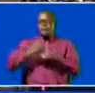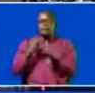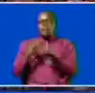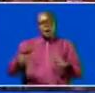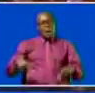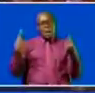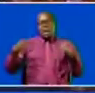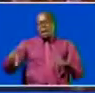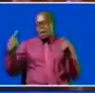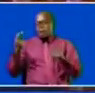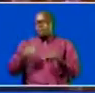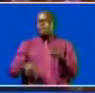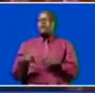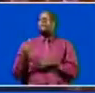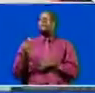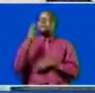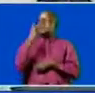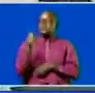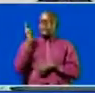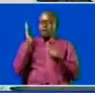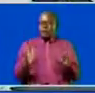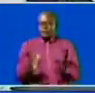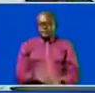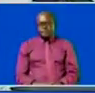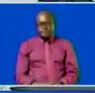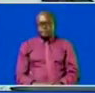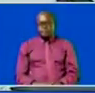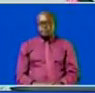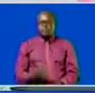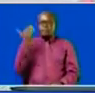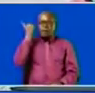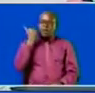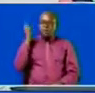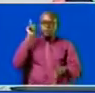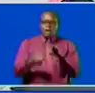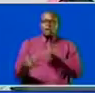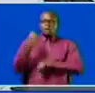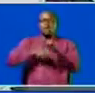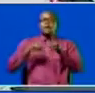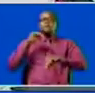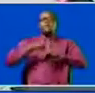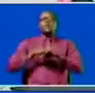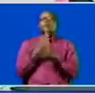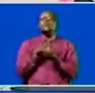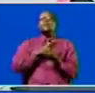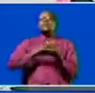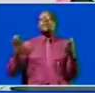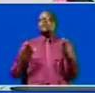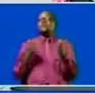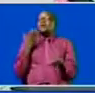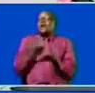fierce objection from the suspect's lawyers. A court cannot act on apprehensions. If the court were to do